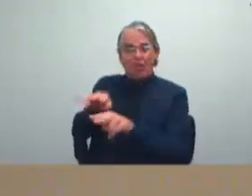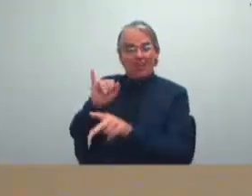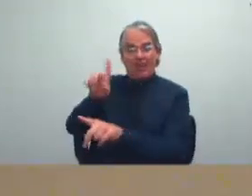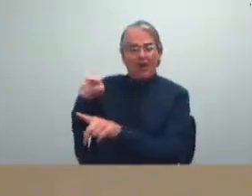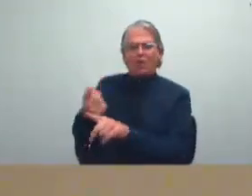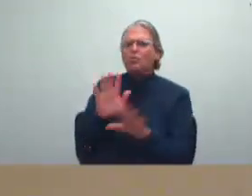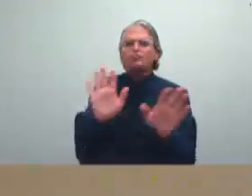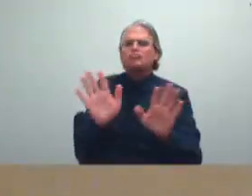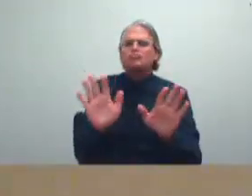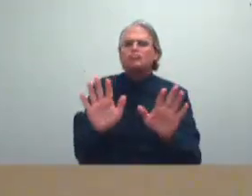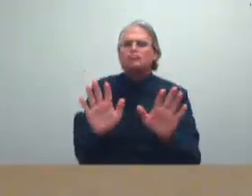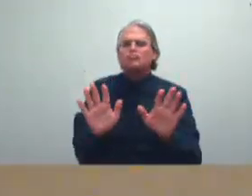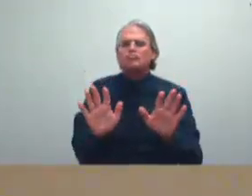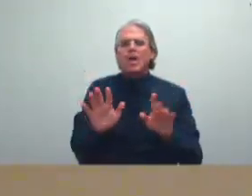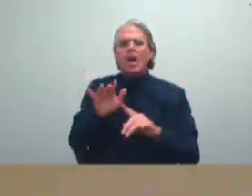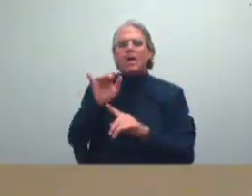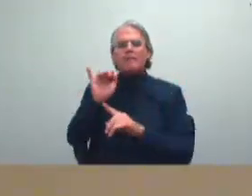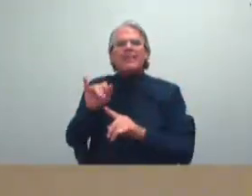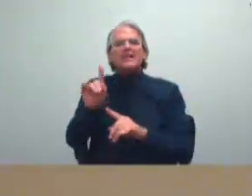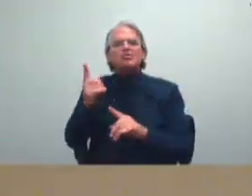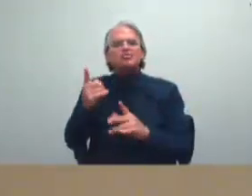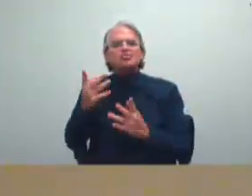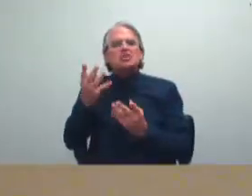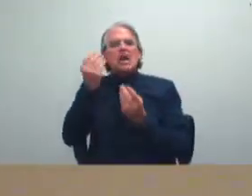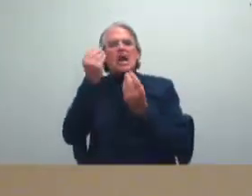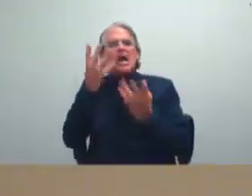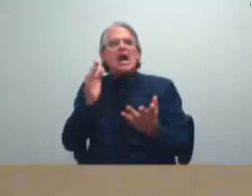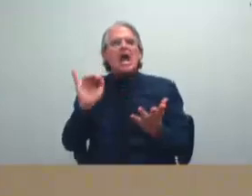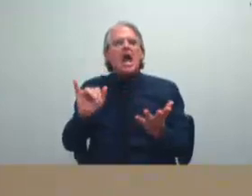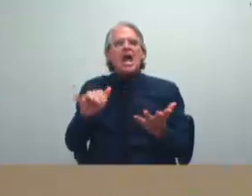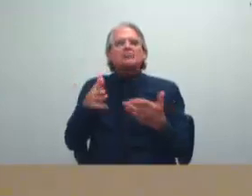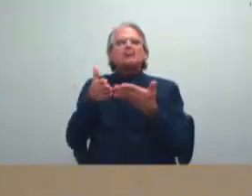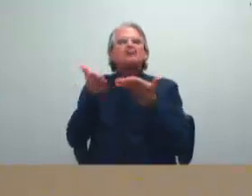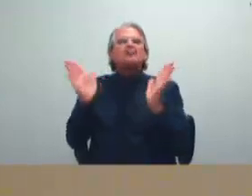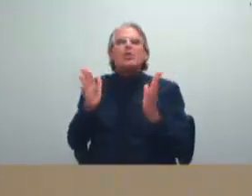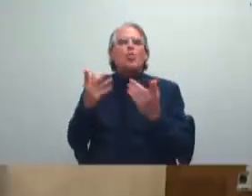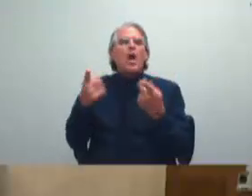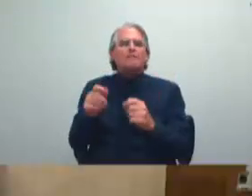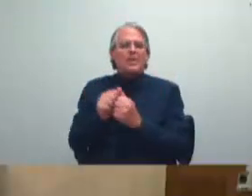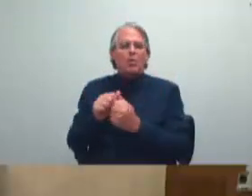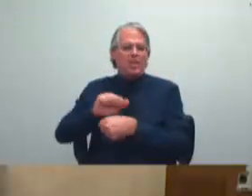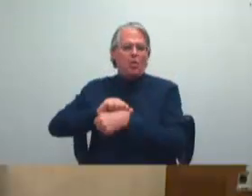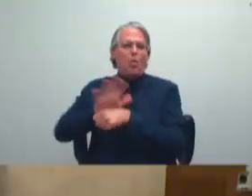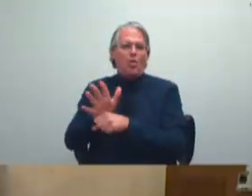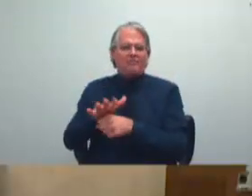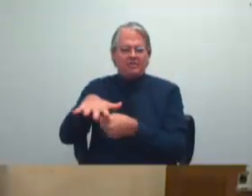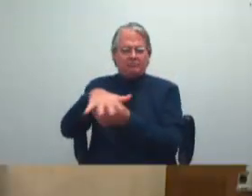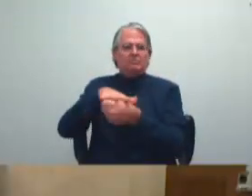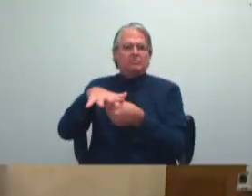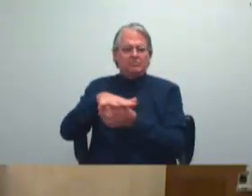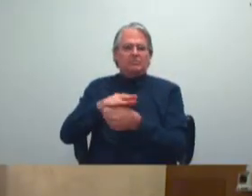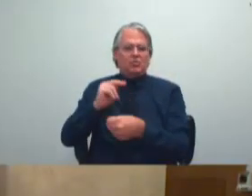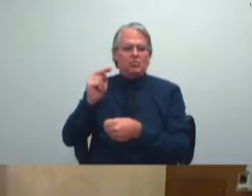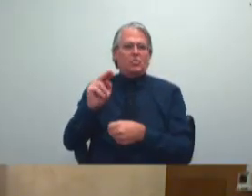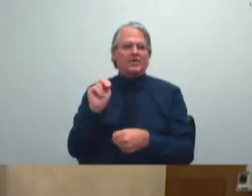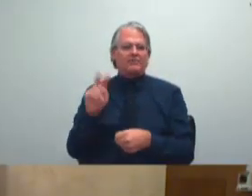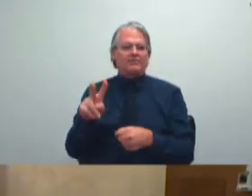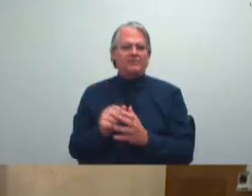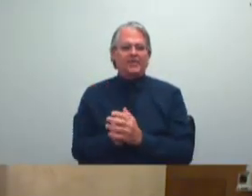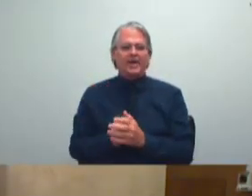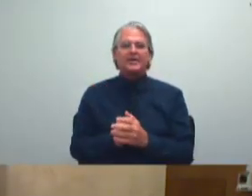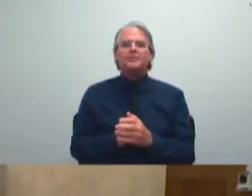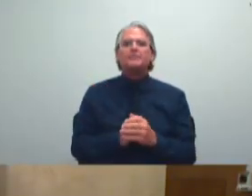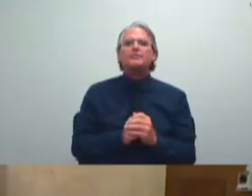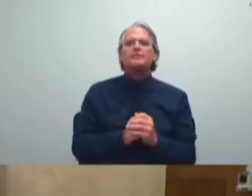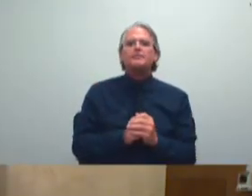the data and what is the state of COVID in our community. Yeah, and Ben, I want to reiterate, one of the things is, you know,